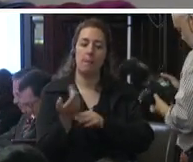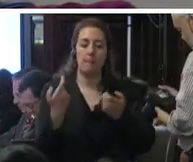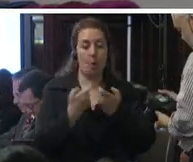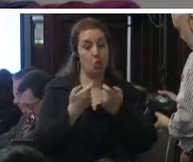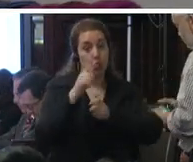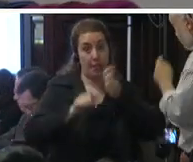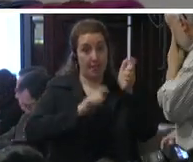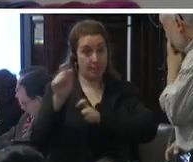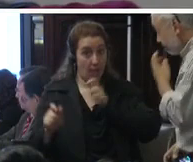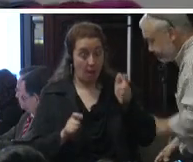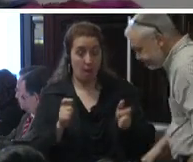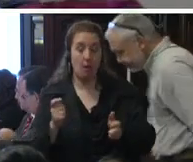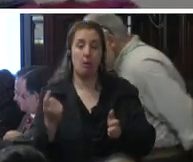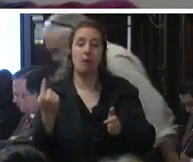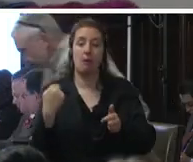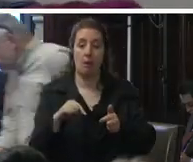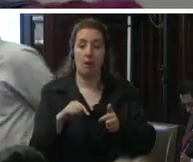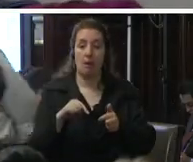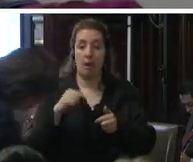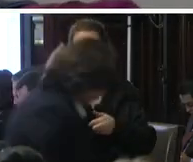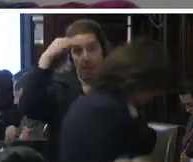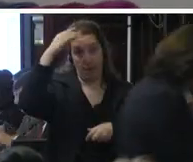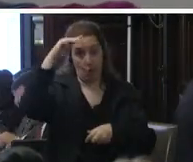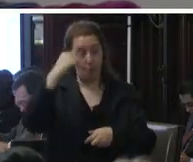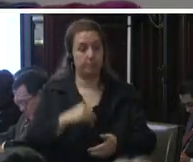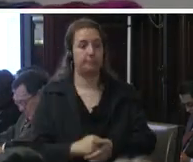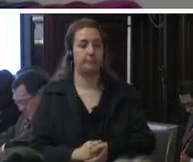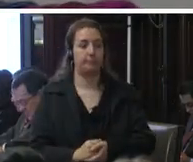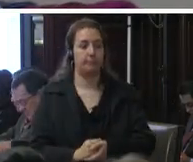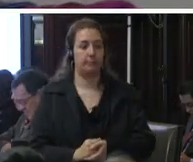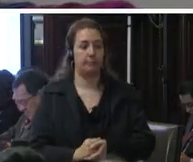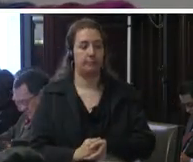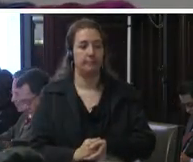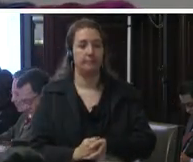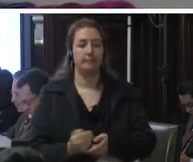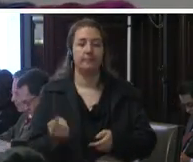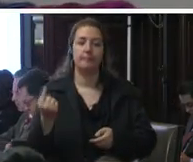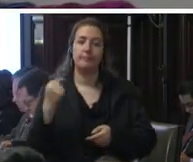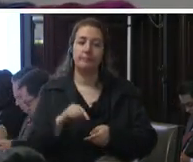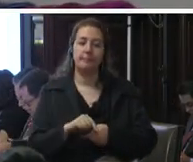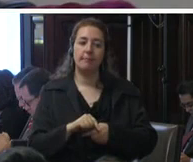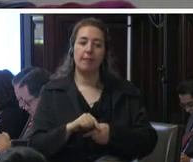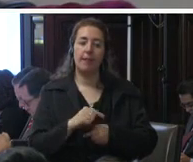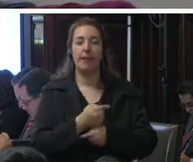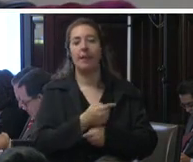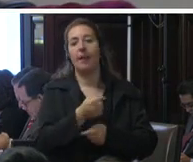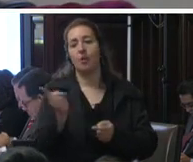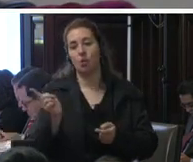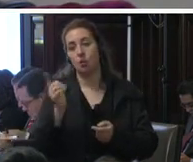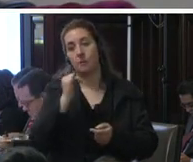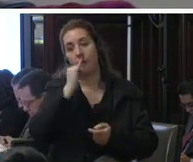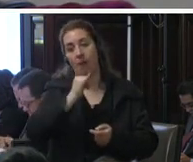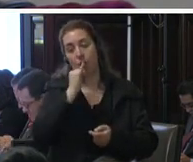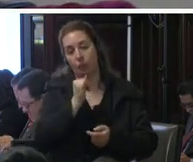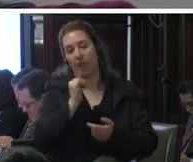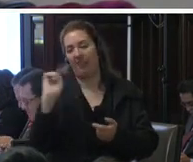in mexico um who will identify themselves i won't take um time to go